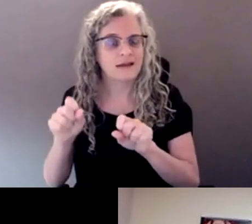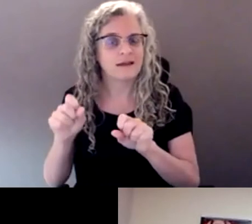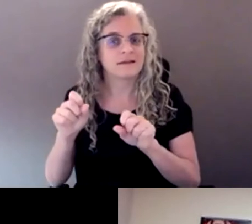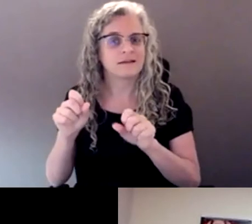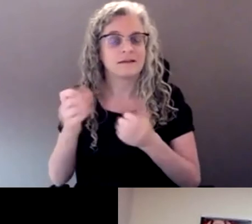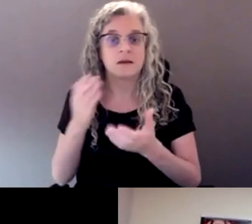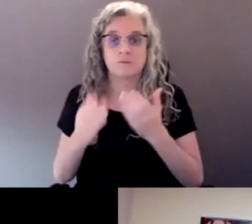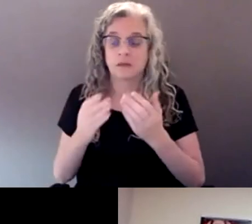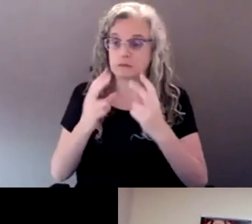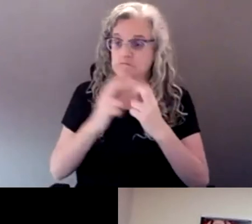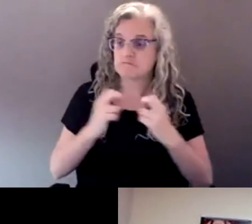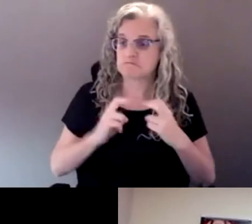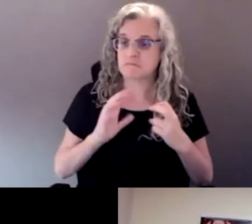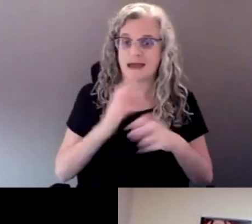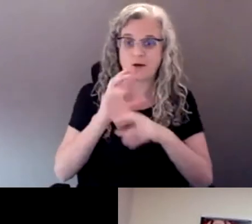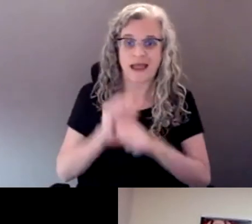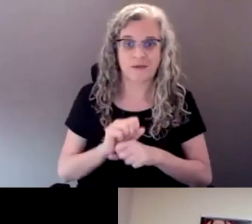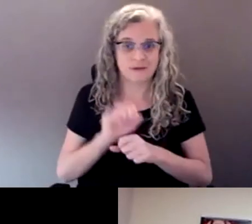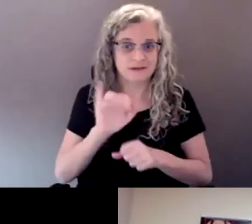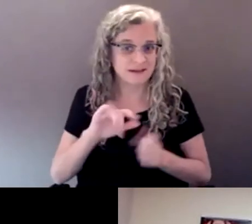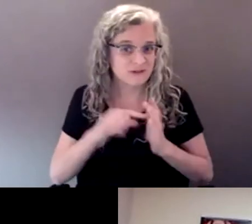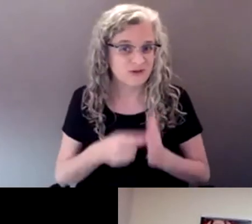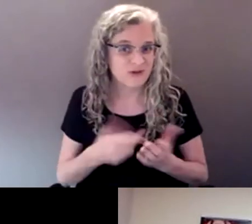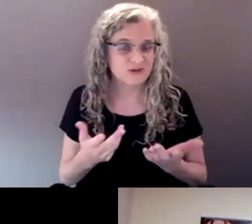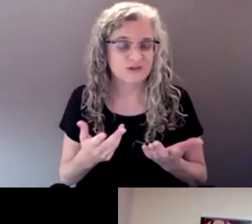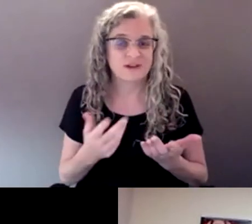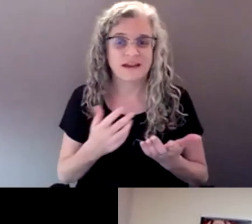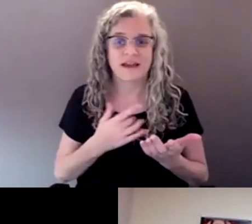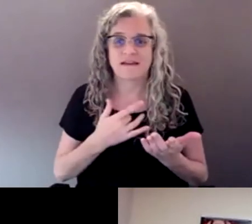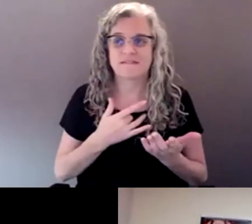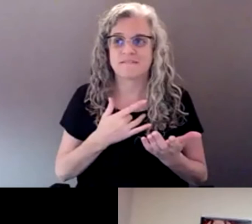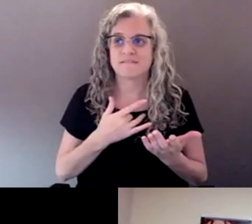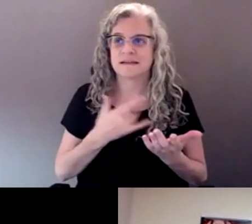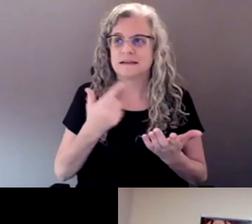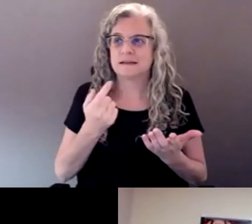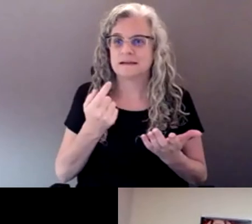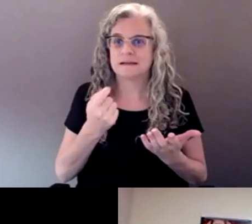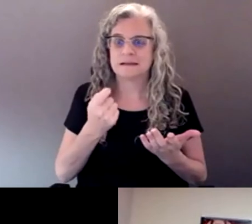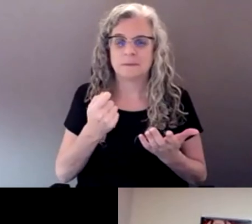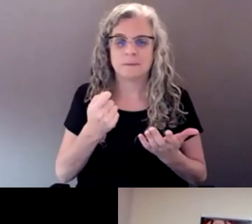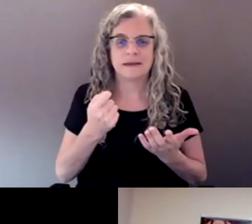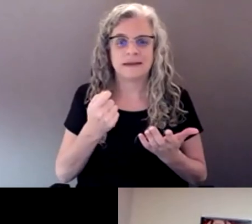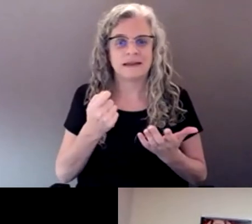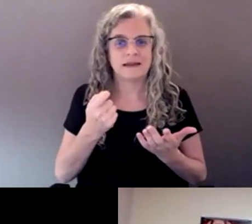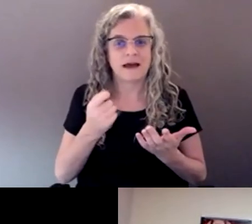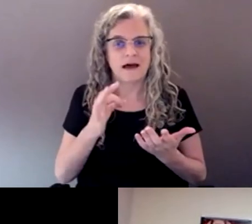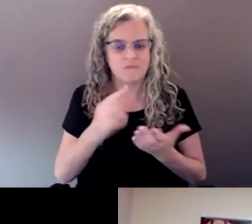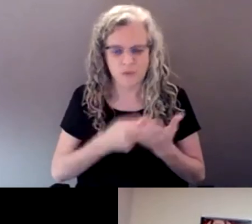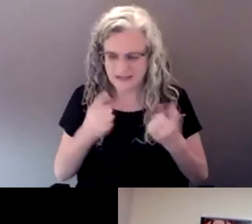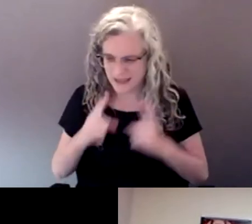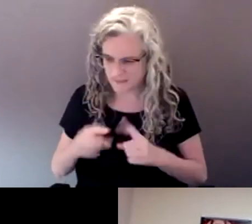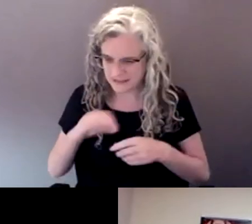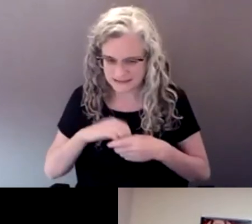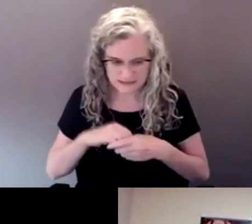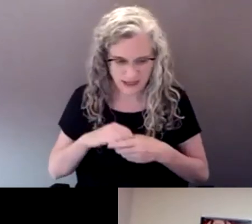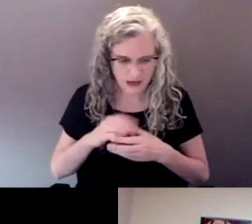own habits and trying to feel a little bit the ebb and flow of the forces within us that make us